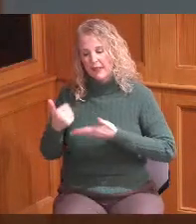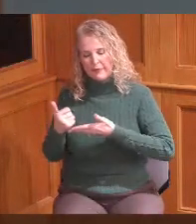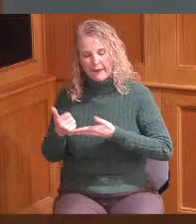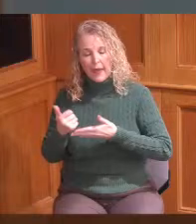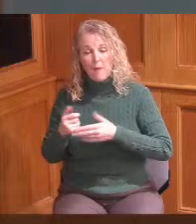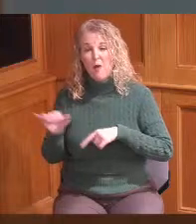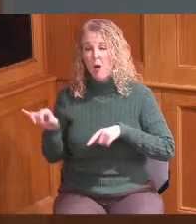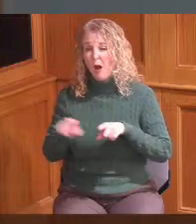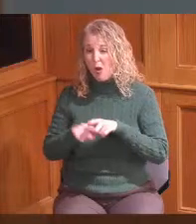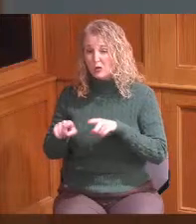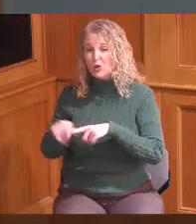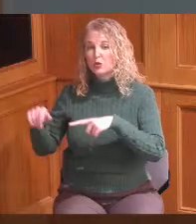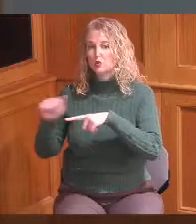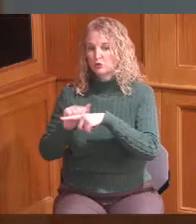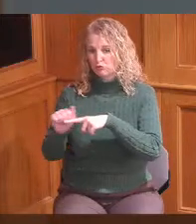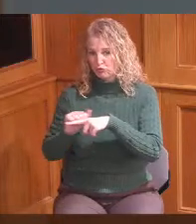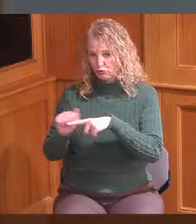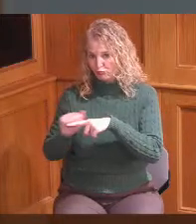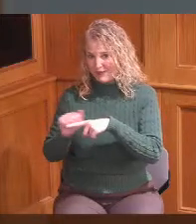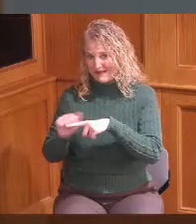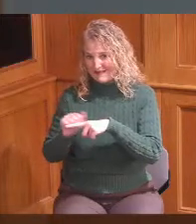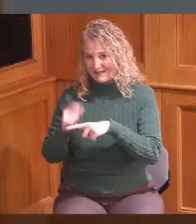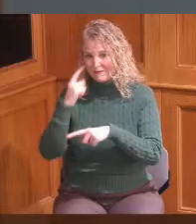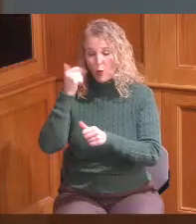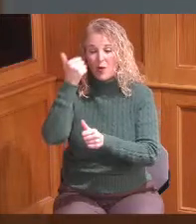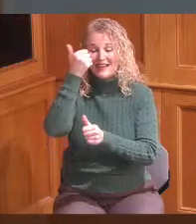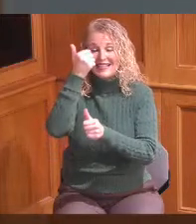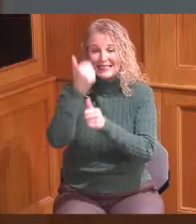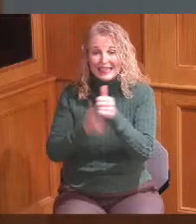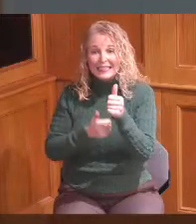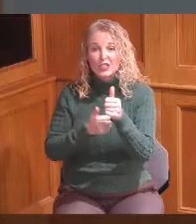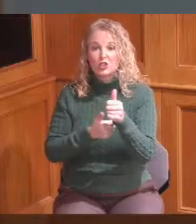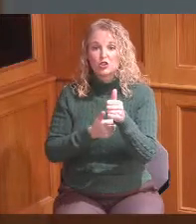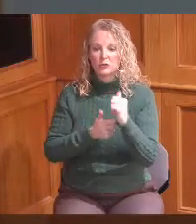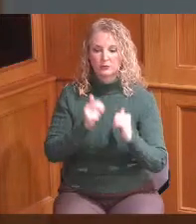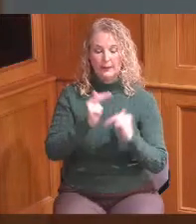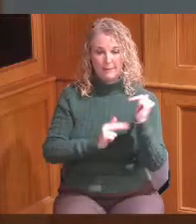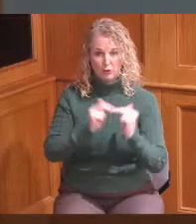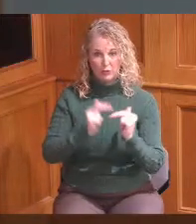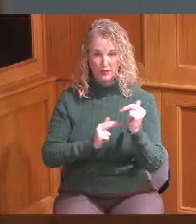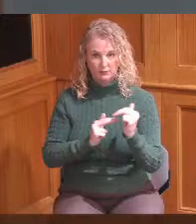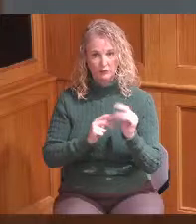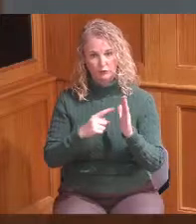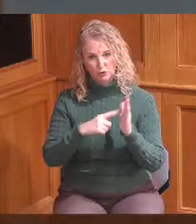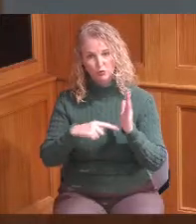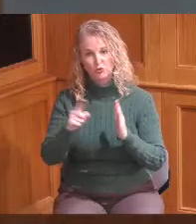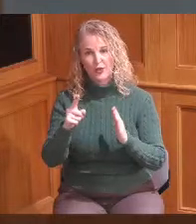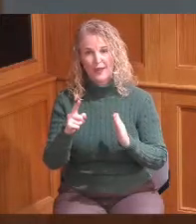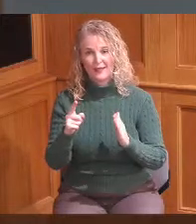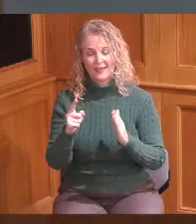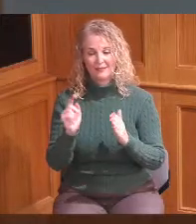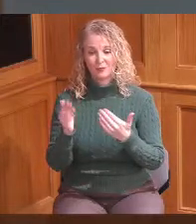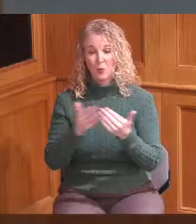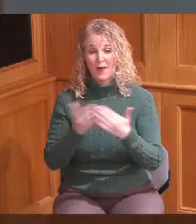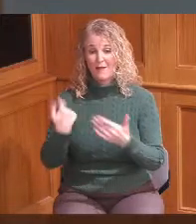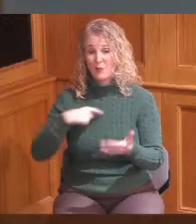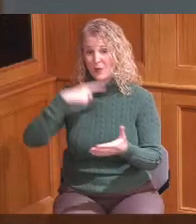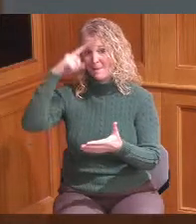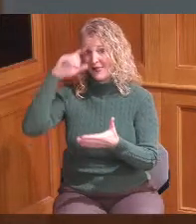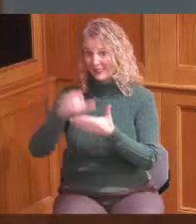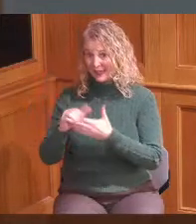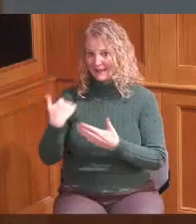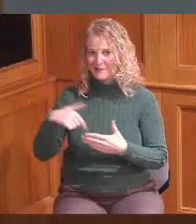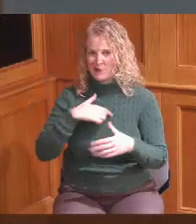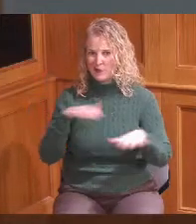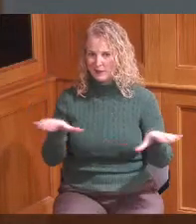do trainings for each one of our government municipal facilities so that we are practicing what we preach, if you will, making sure that our